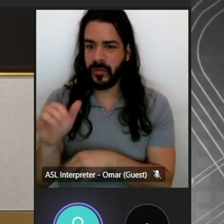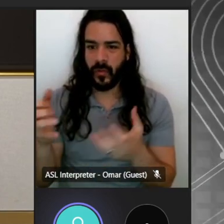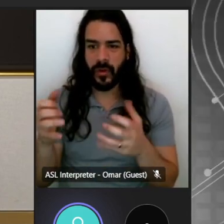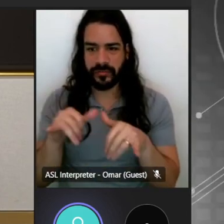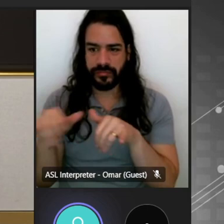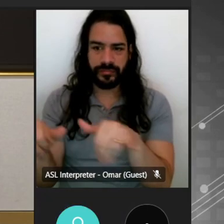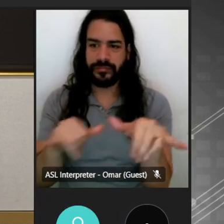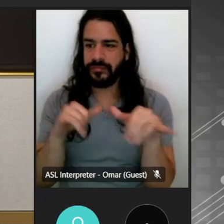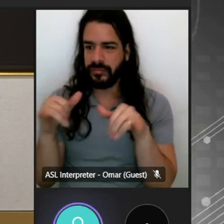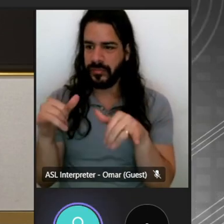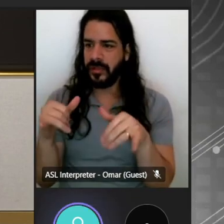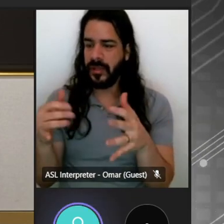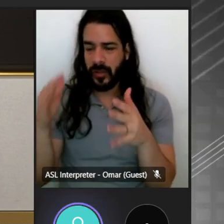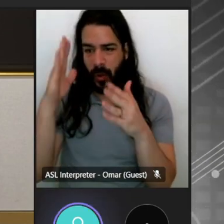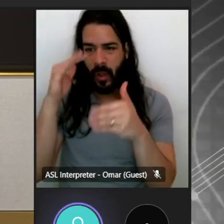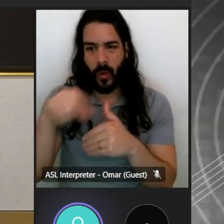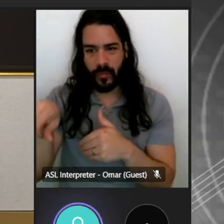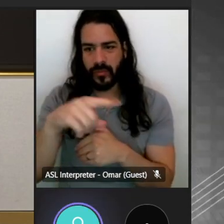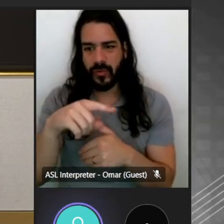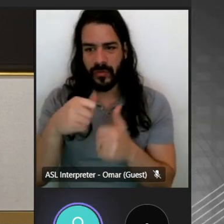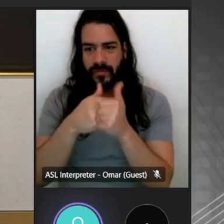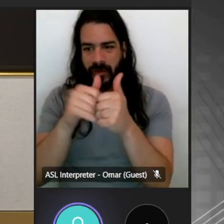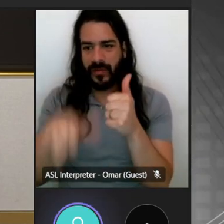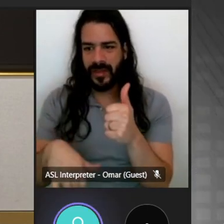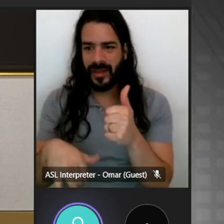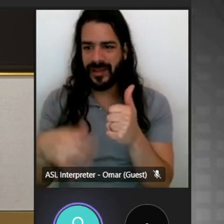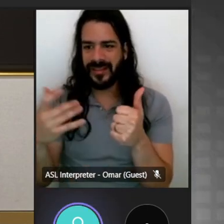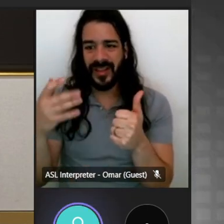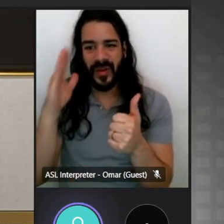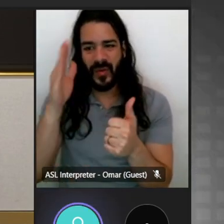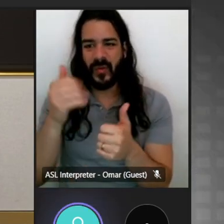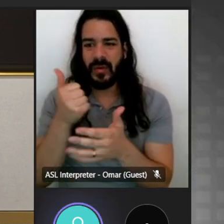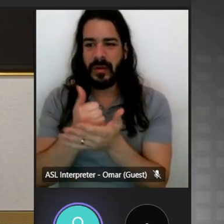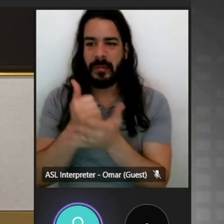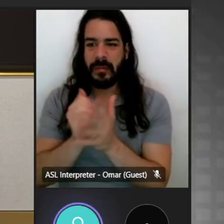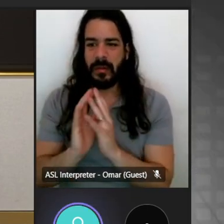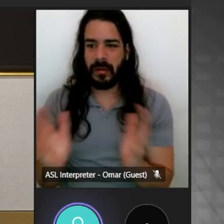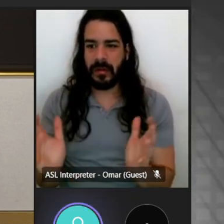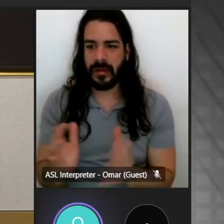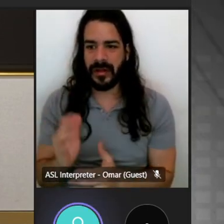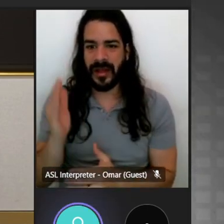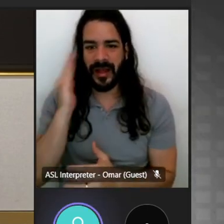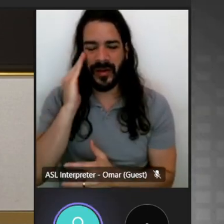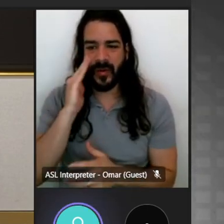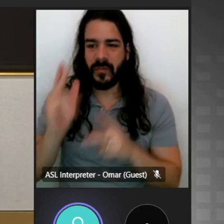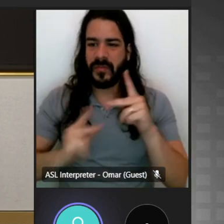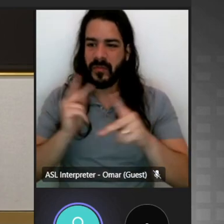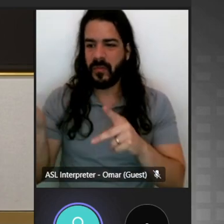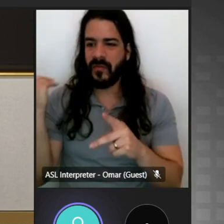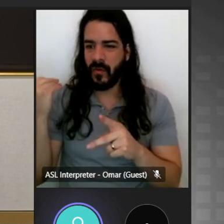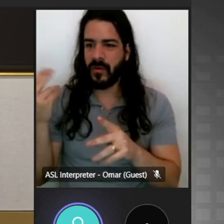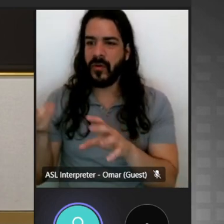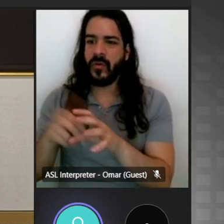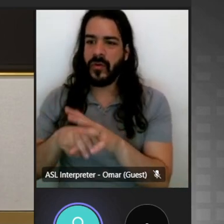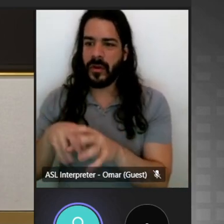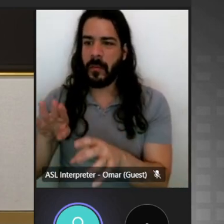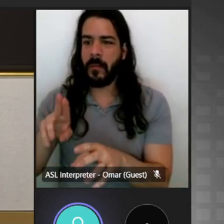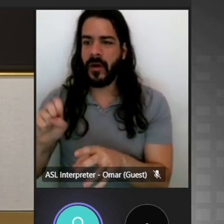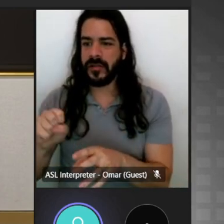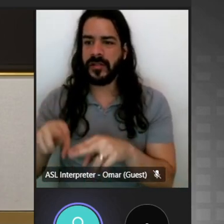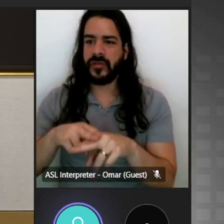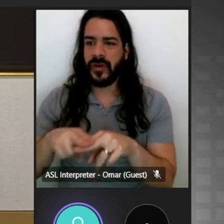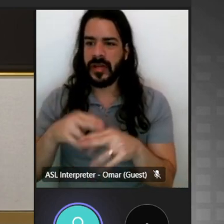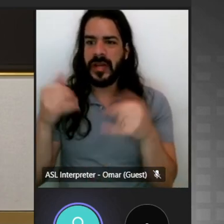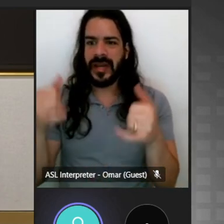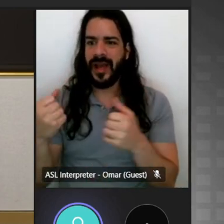trains, as you're talking about consolidation, and I really hope you all do that because it really needs to help. And I know people that I know that were taking bus